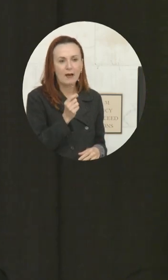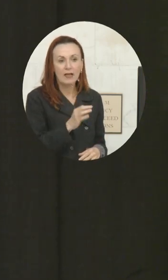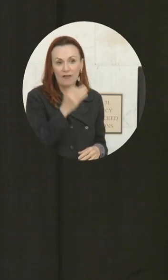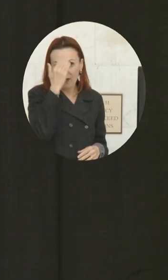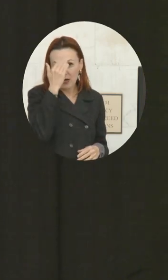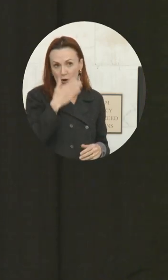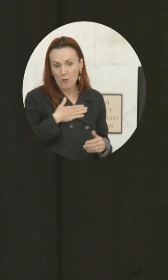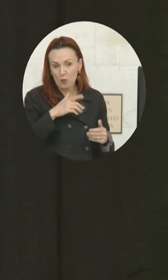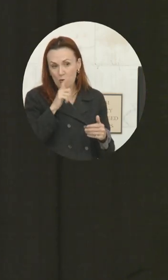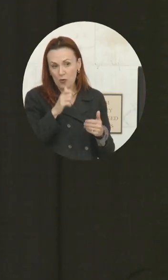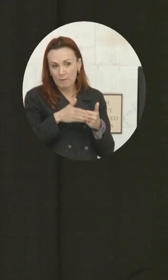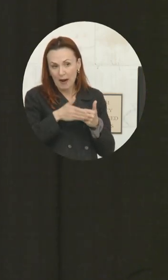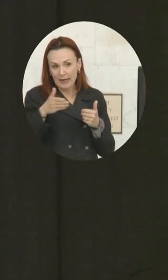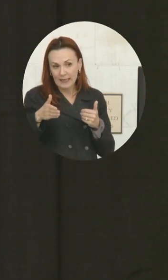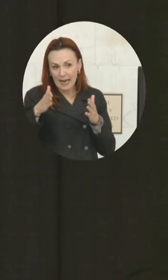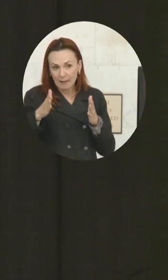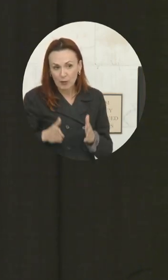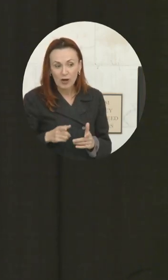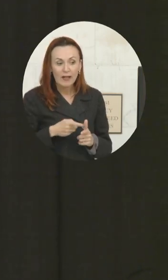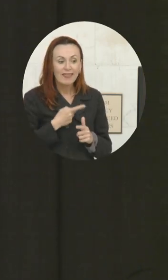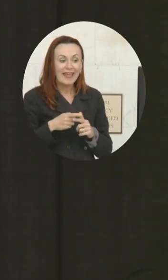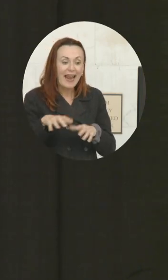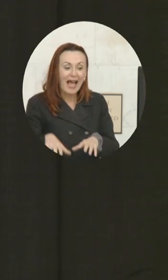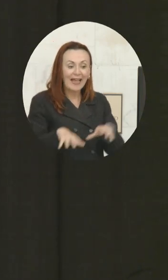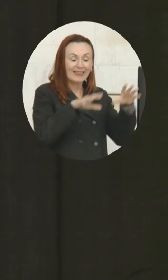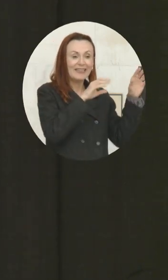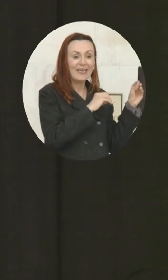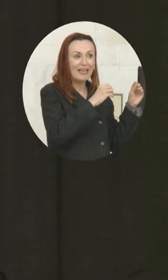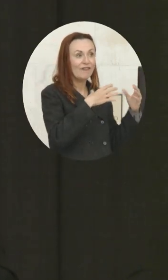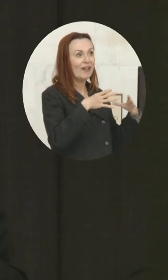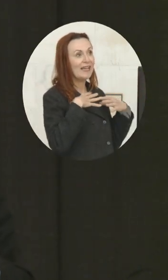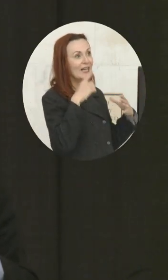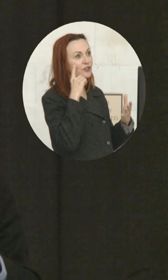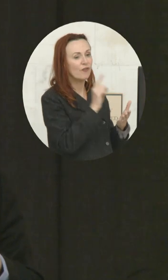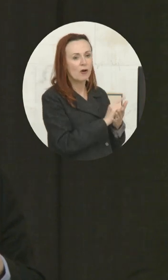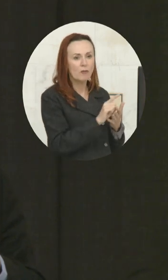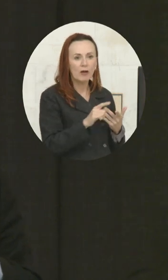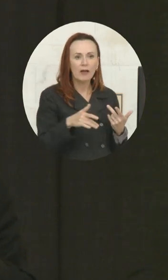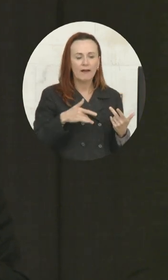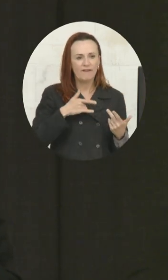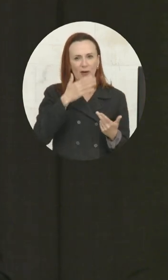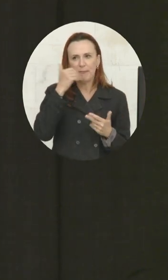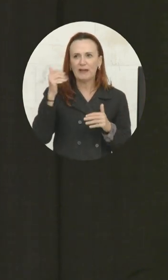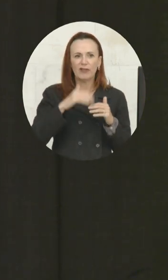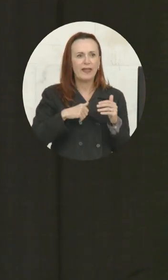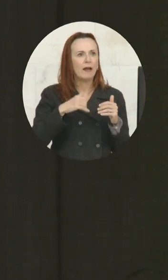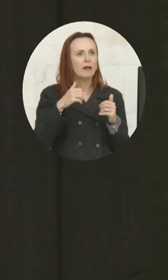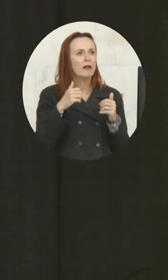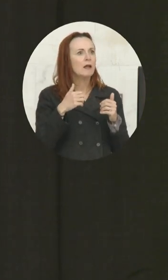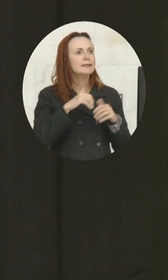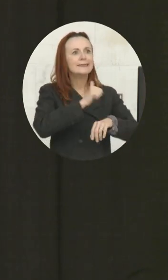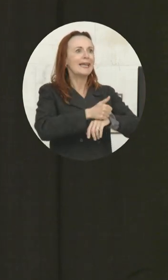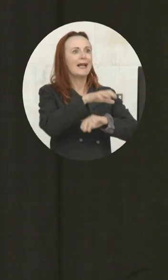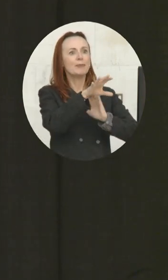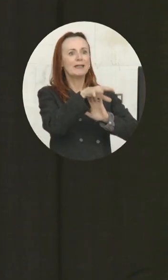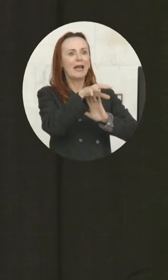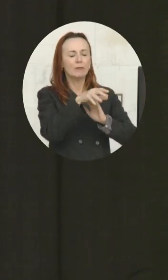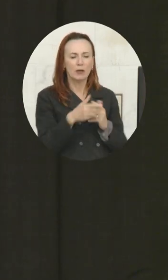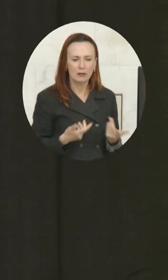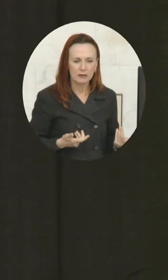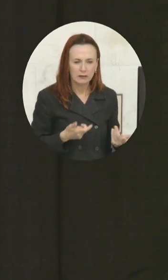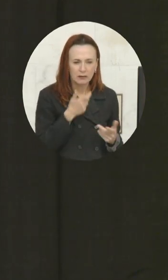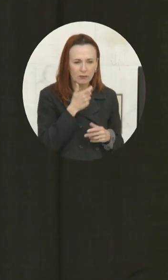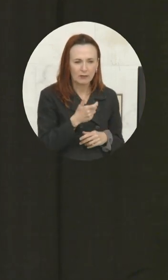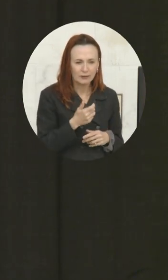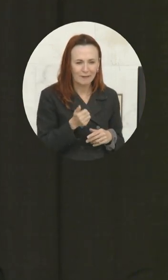neighbor and they can watch your house and you're gone for a week, wouldn't you feel more reserved than having some camera on your door all the time, right? If there is a fire nearby, wouldn't you want neighbors who